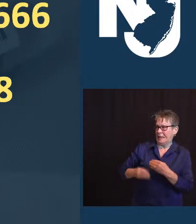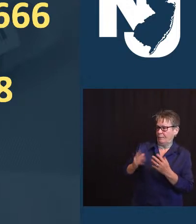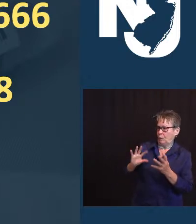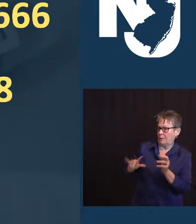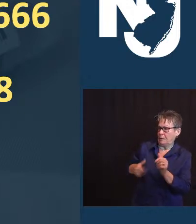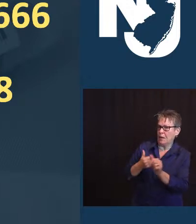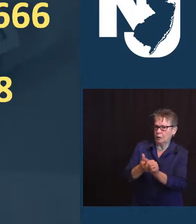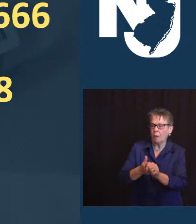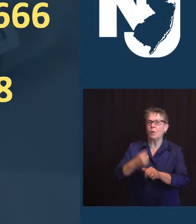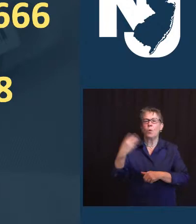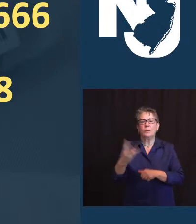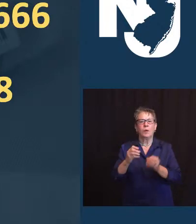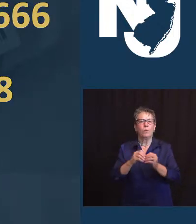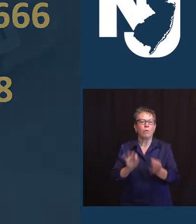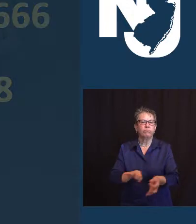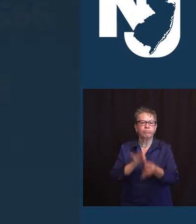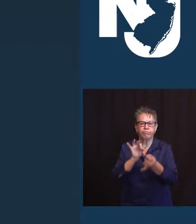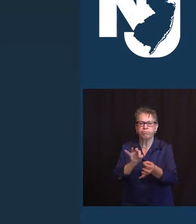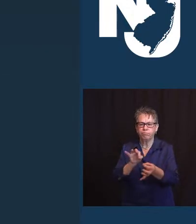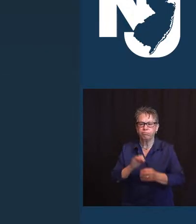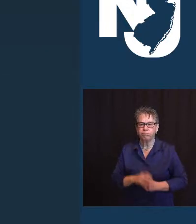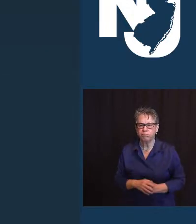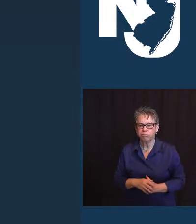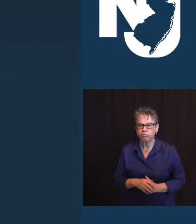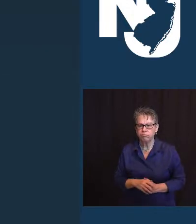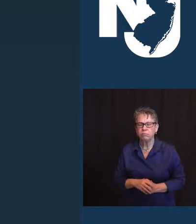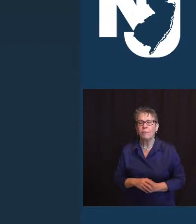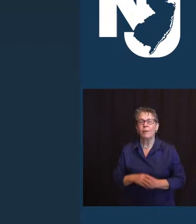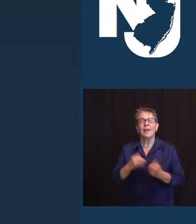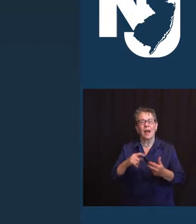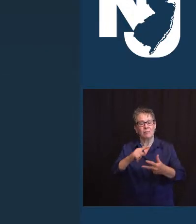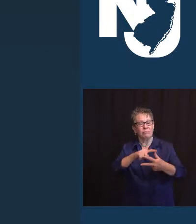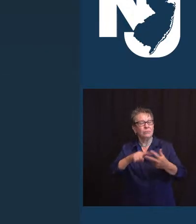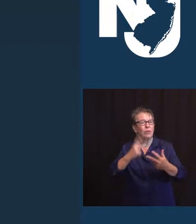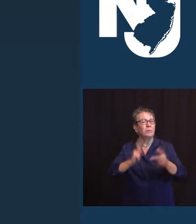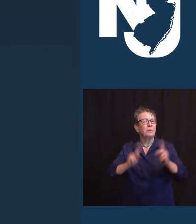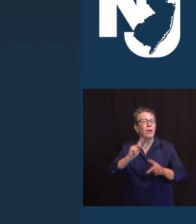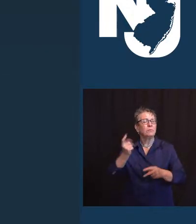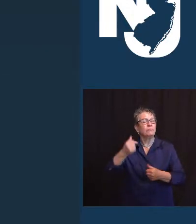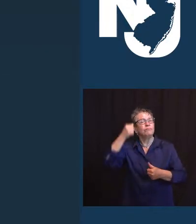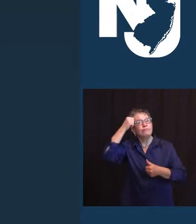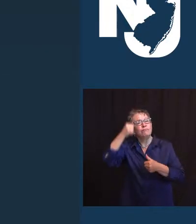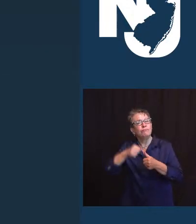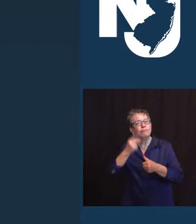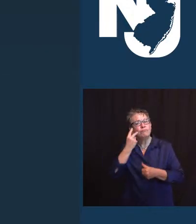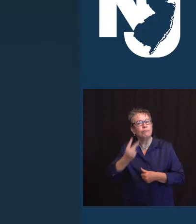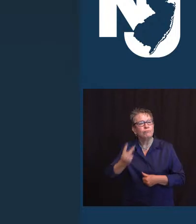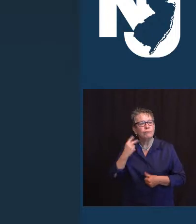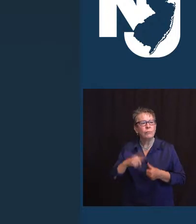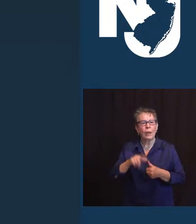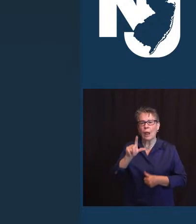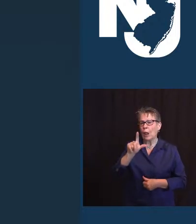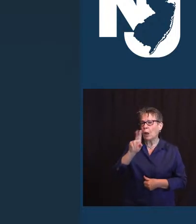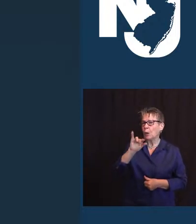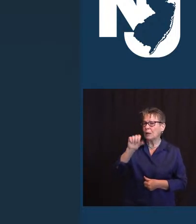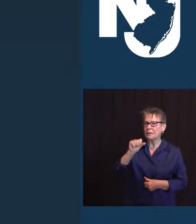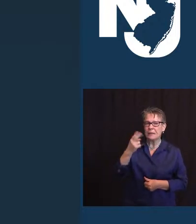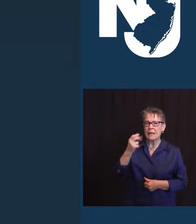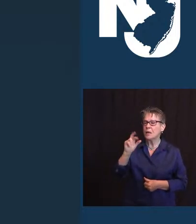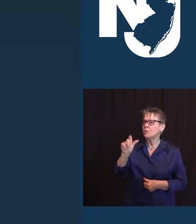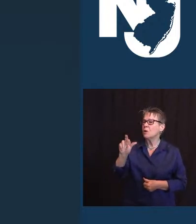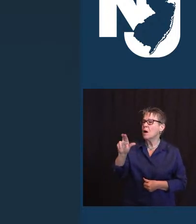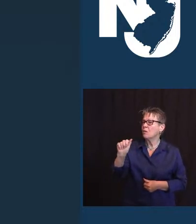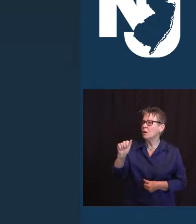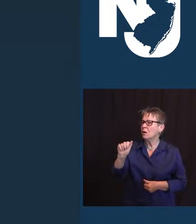recently lost. We're going to begin this week by remembering Garfield's Luis Herrera. And Luis was just 47 years